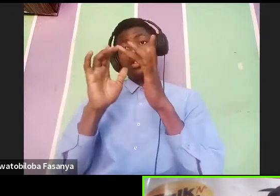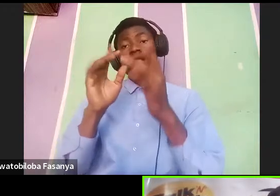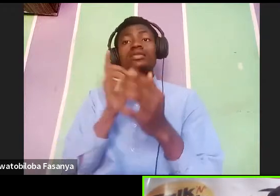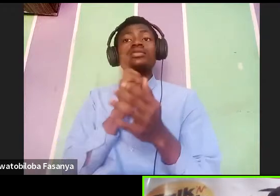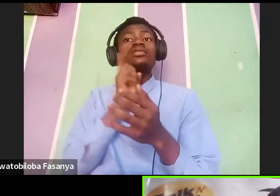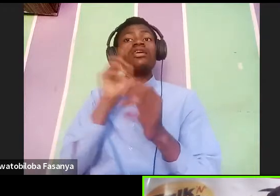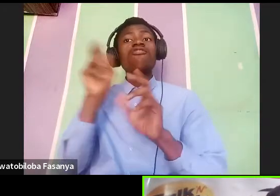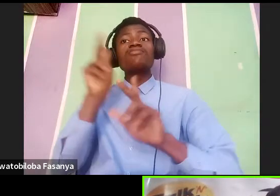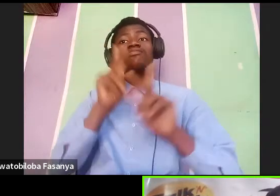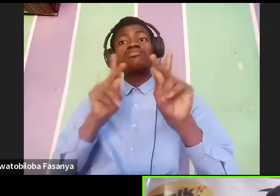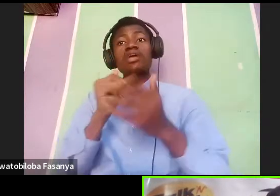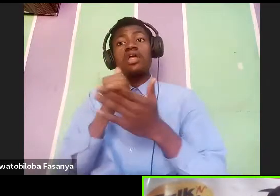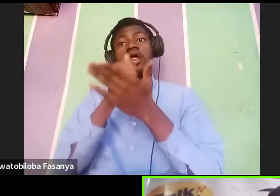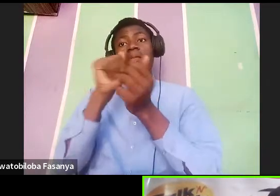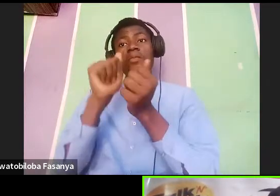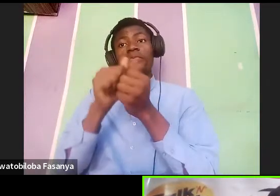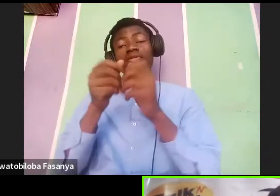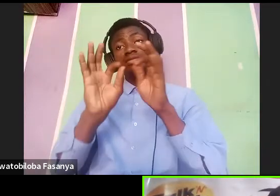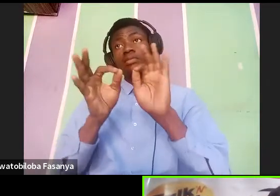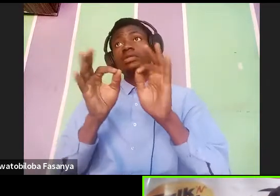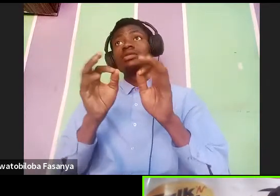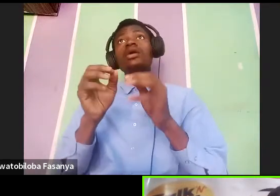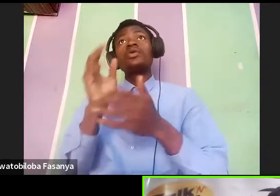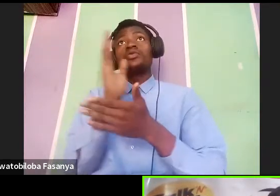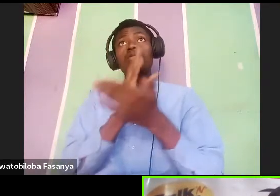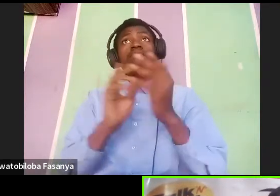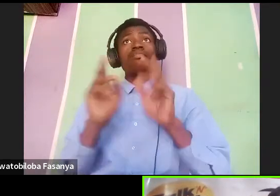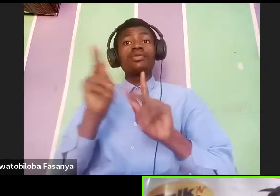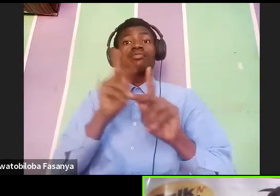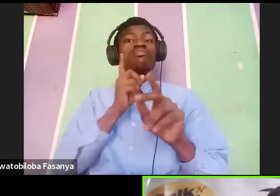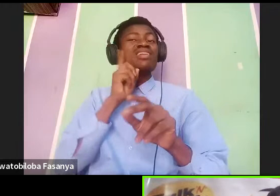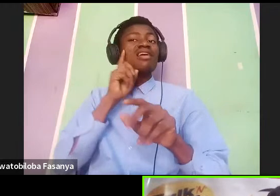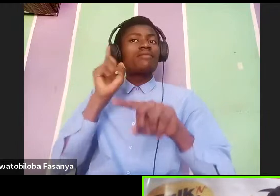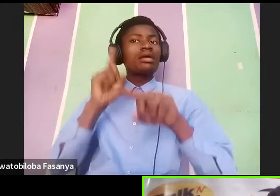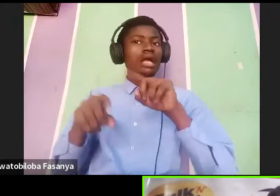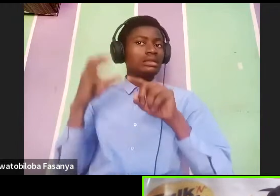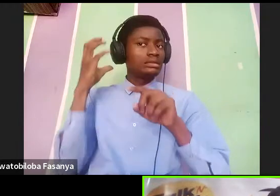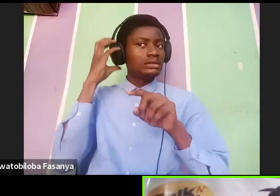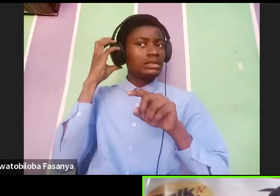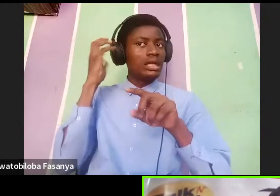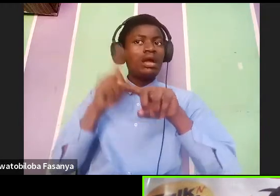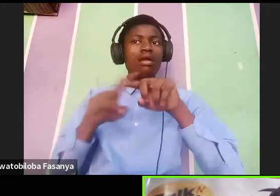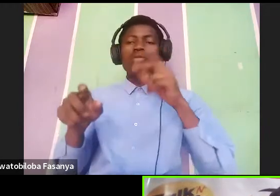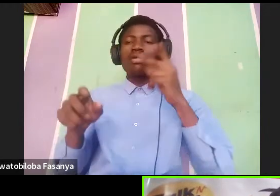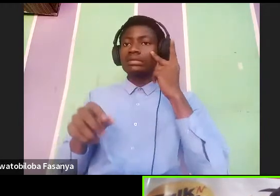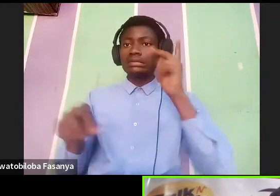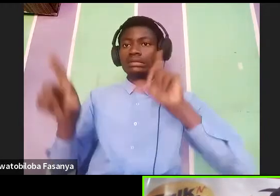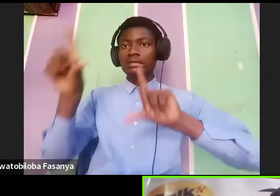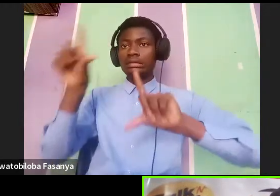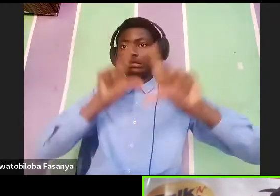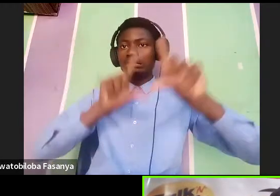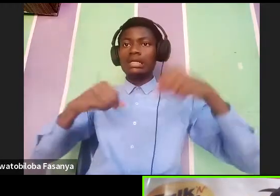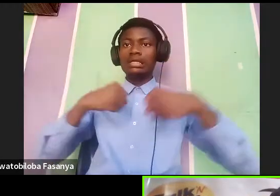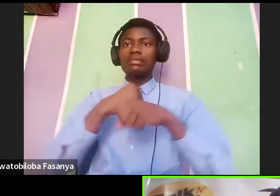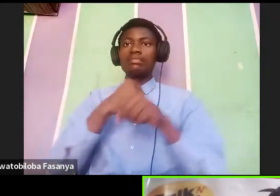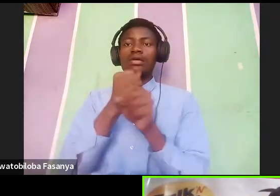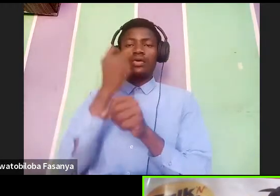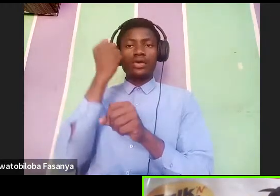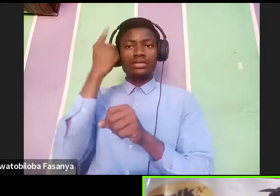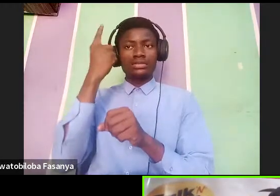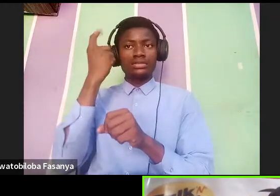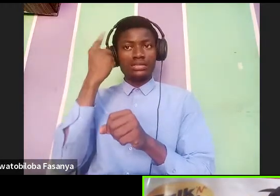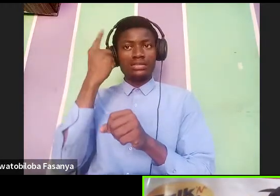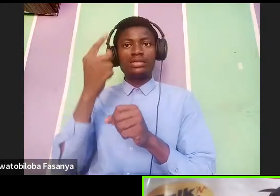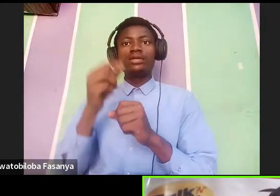able to hear us, but they see signs and they understand what we're trying to say here. So Mr. Joshua, you're welcome.